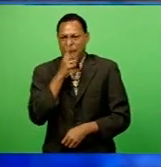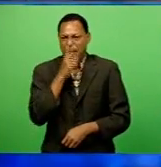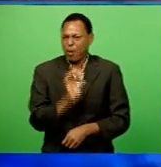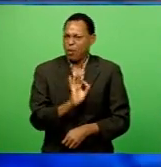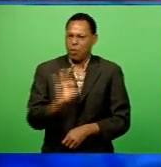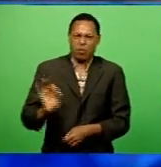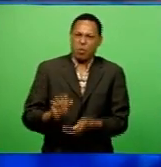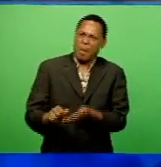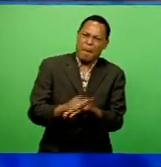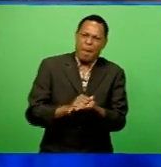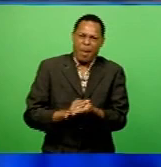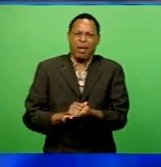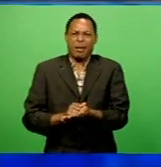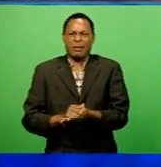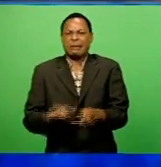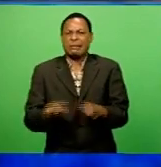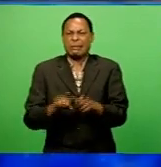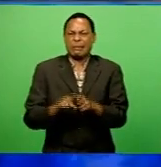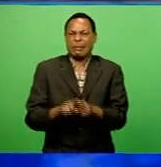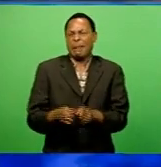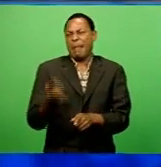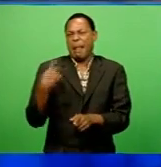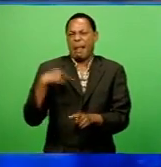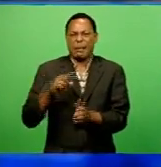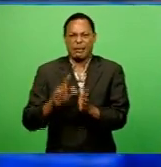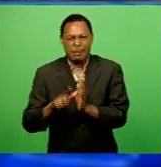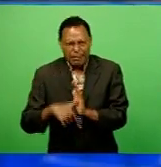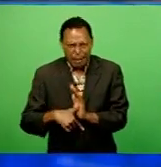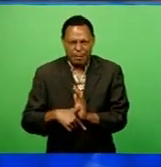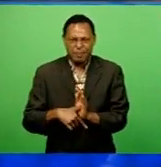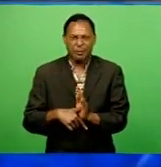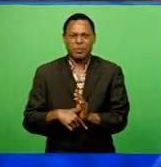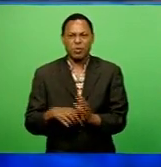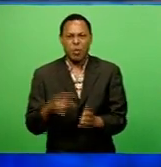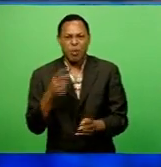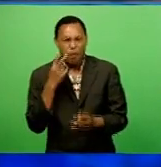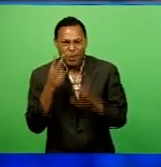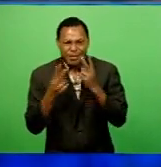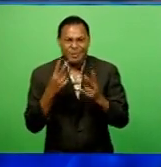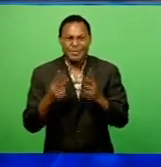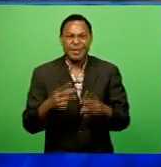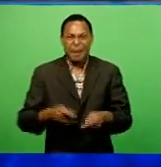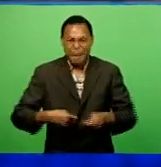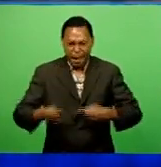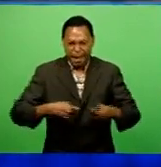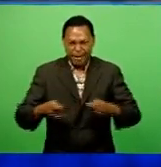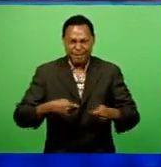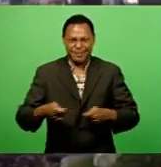the pandemic. Felipe Nakoso visited the market and files this report.